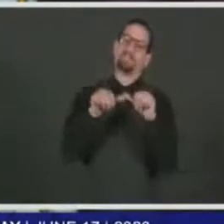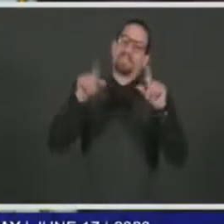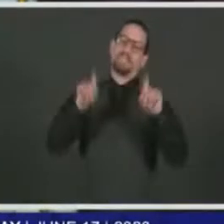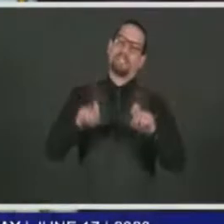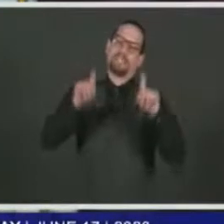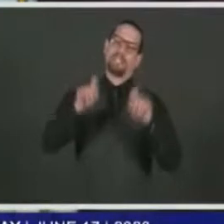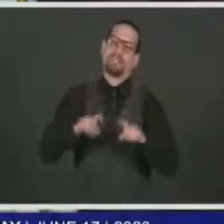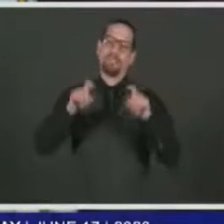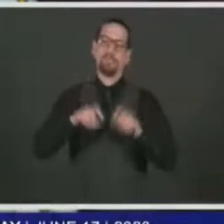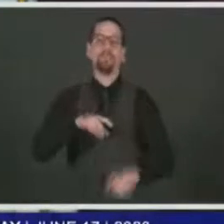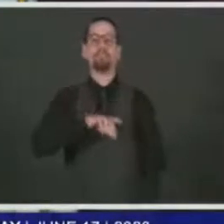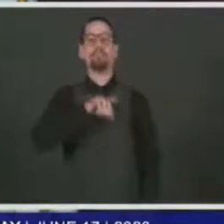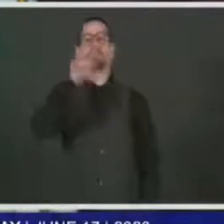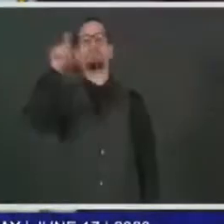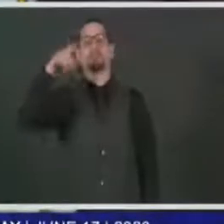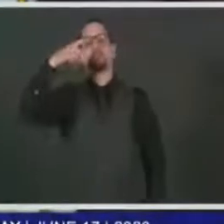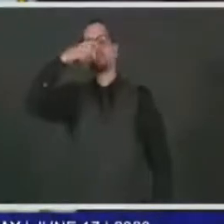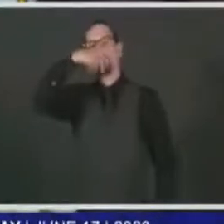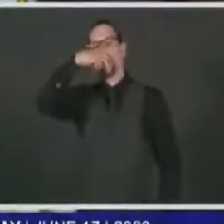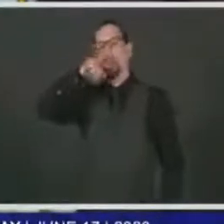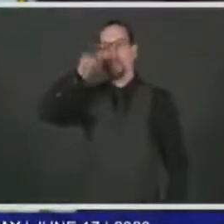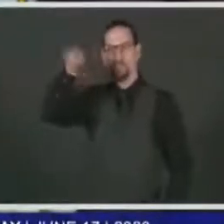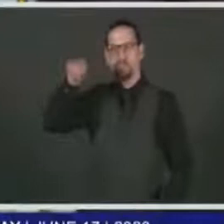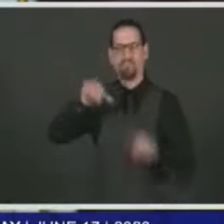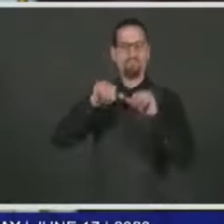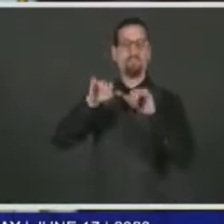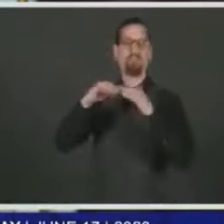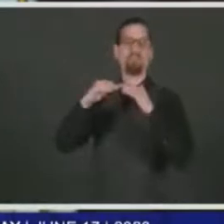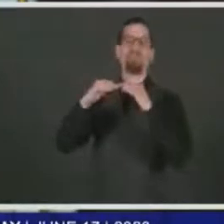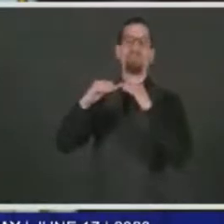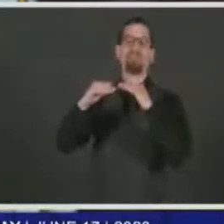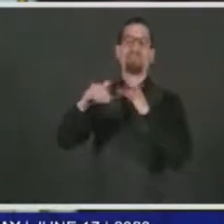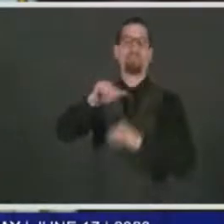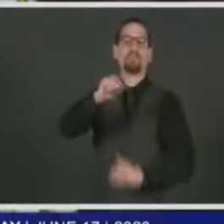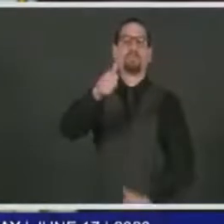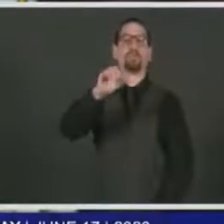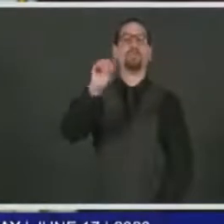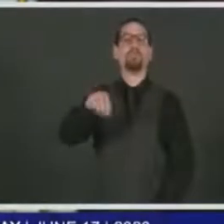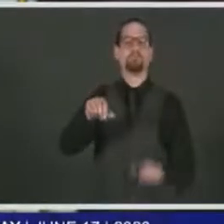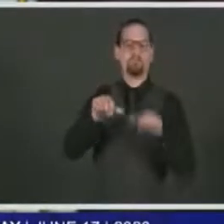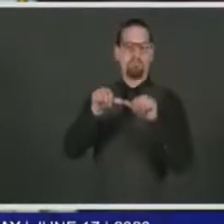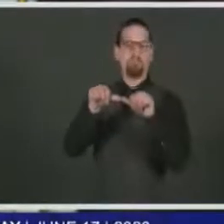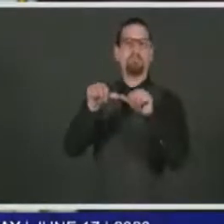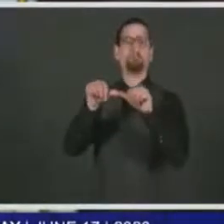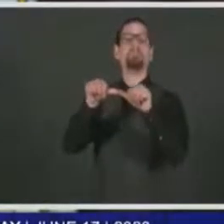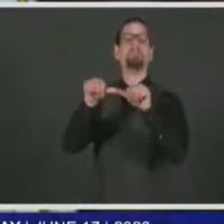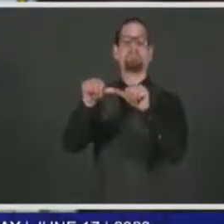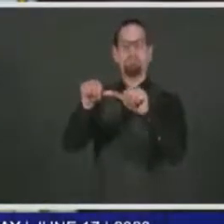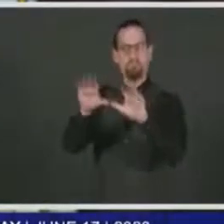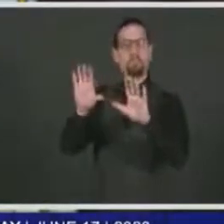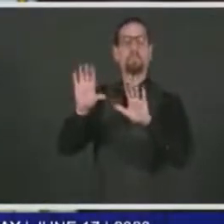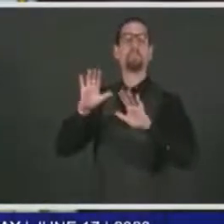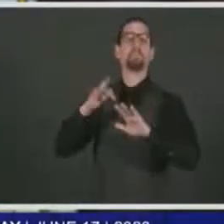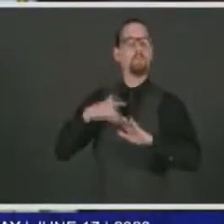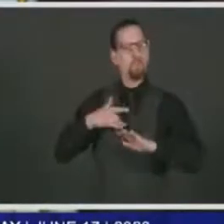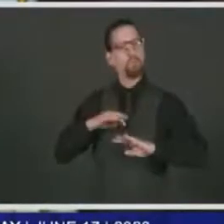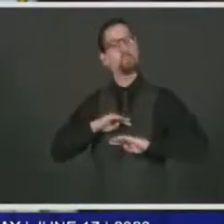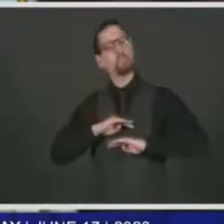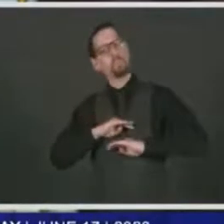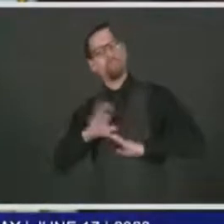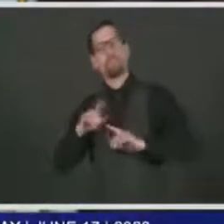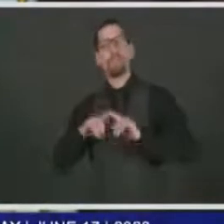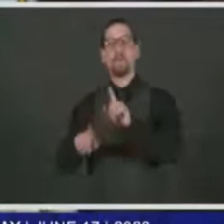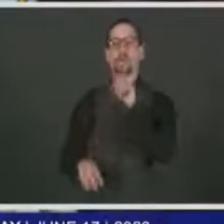below 10% for the past few weeks, so that's reassuring. Breathe a sigh of relief. And in Woonsocket, we've seen